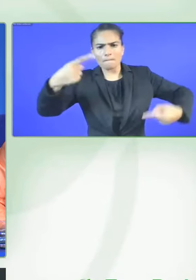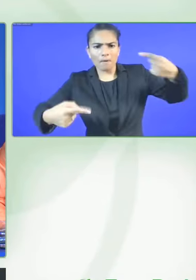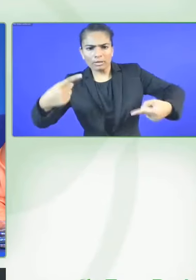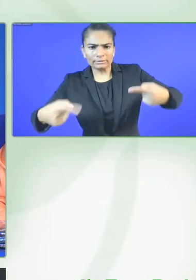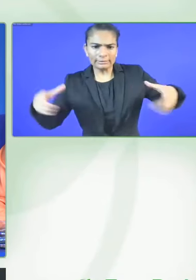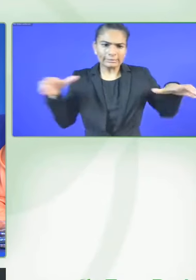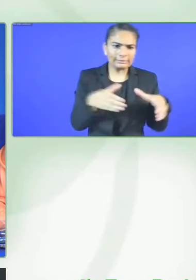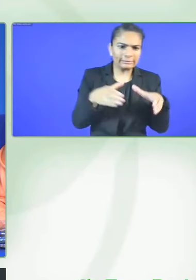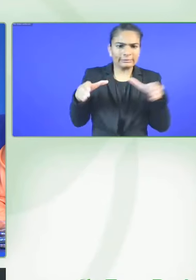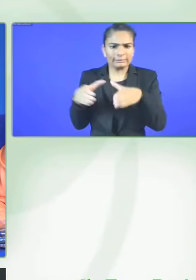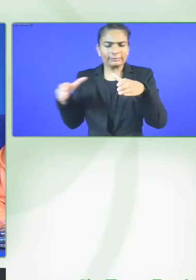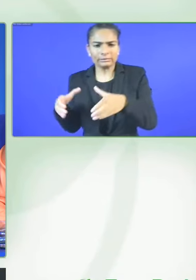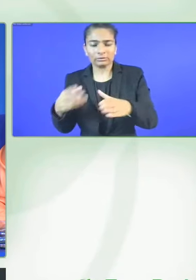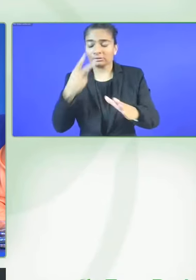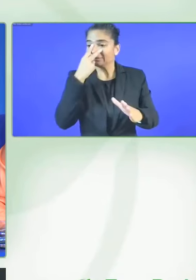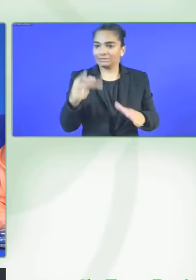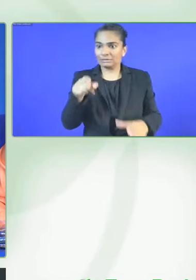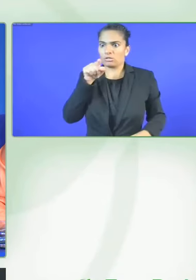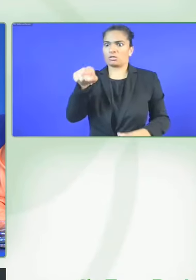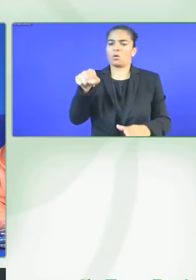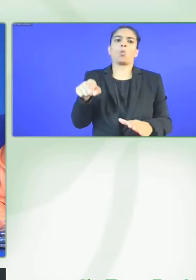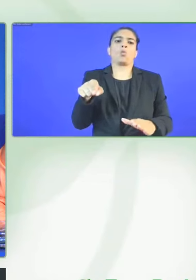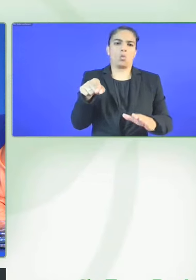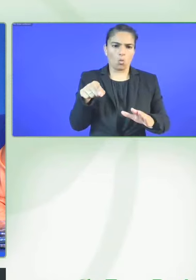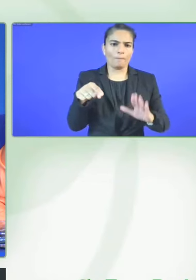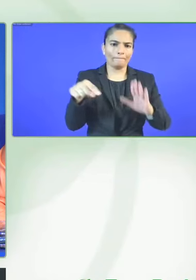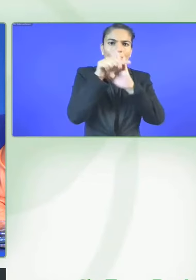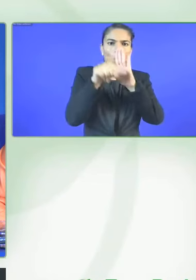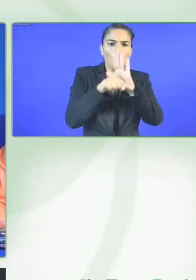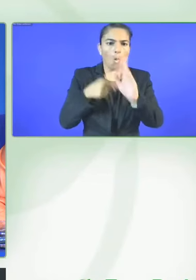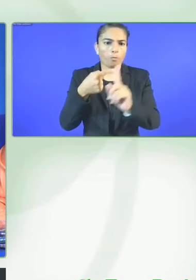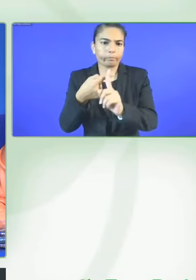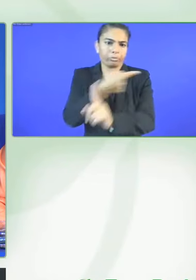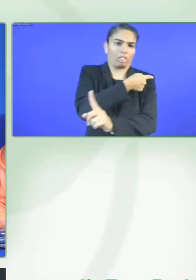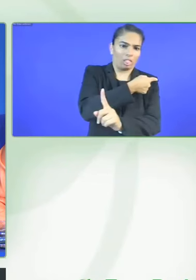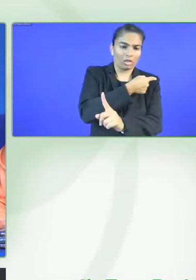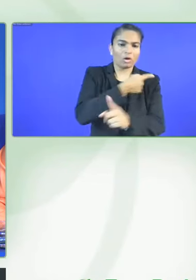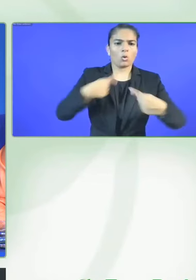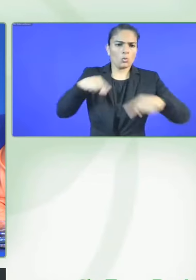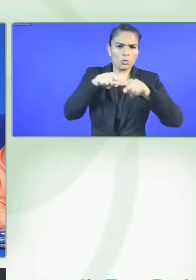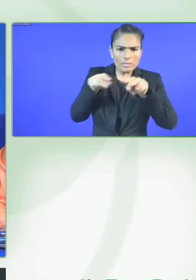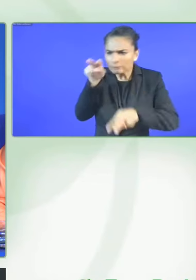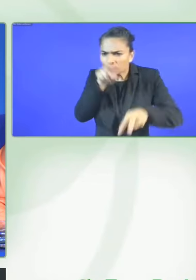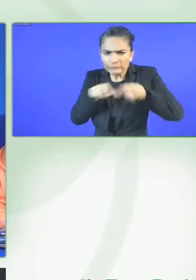measures available to the Commission are the authority to impose a